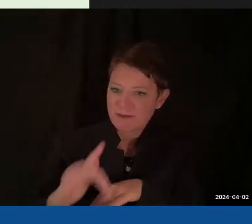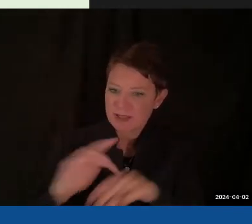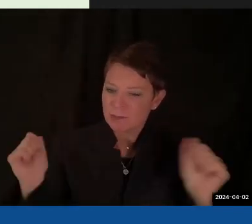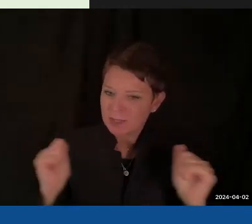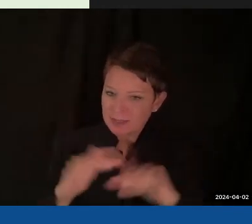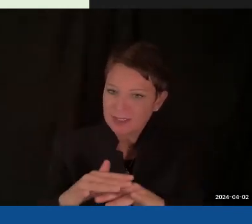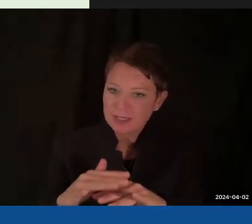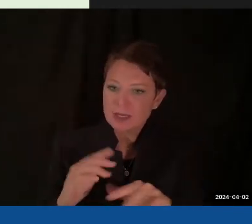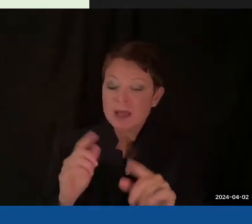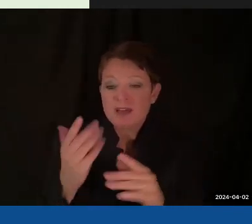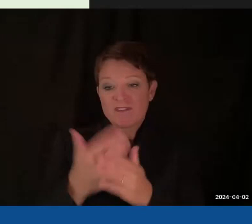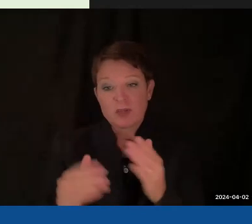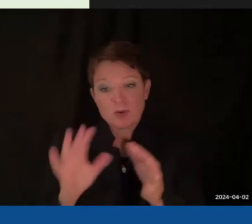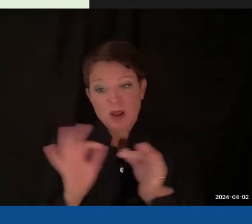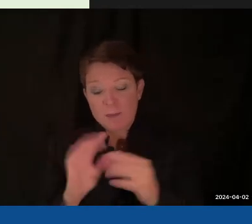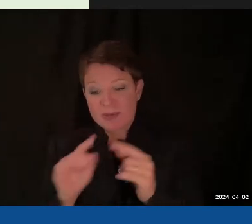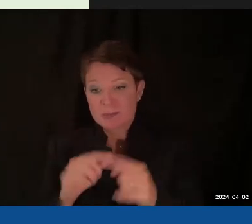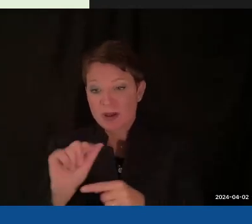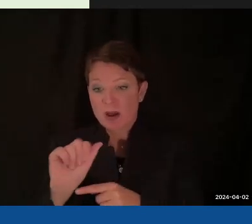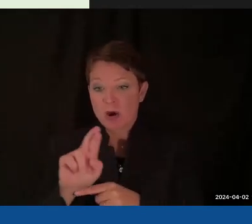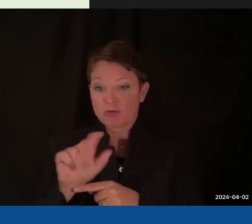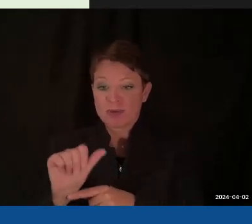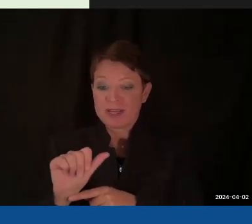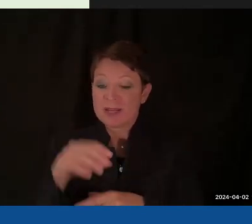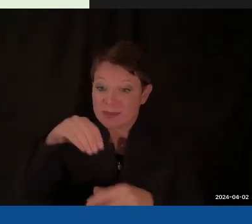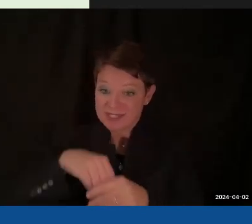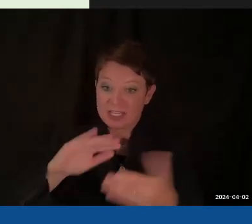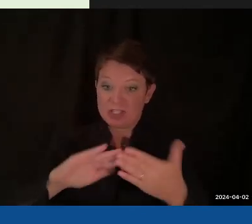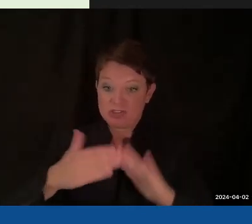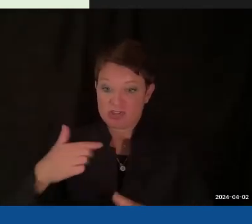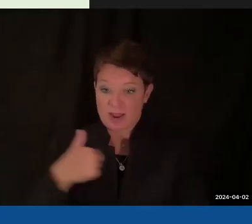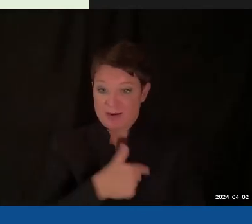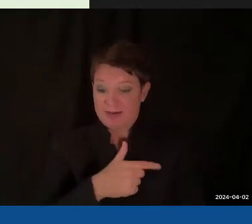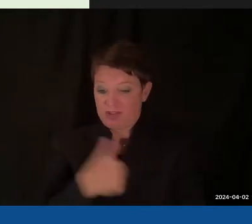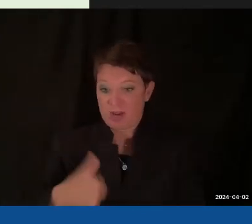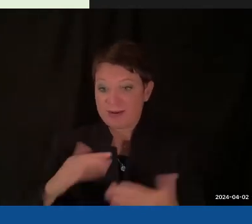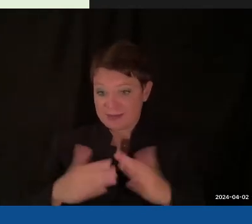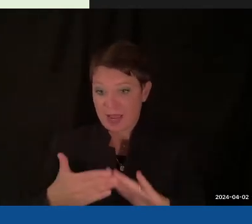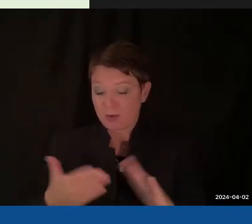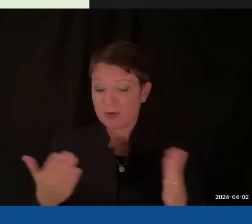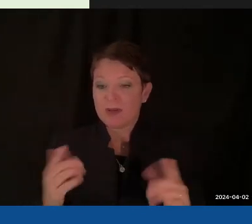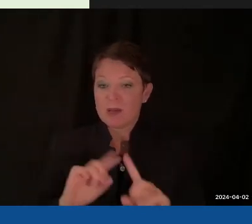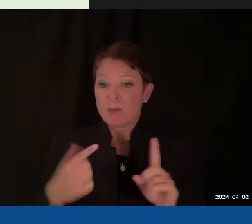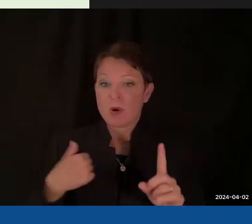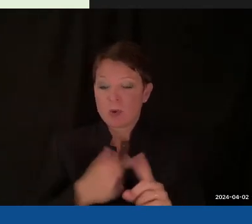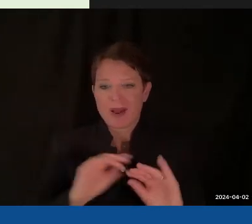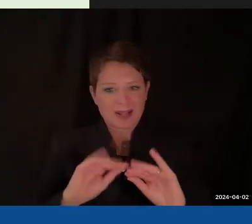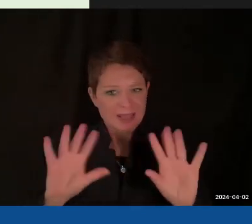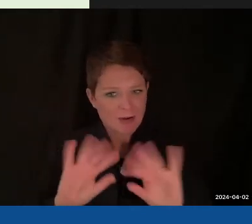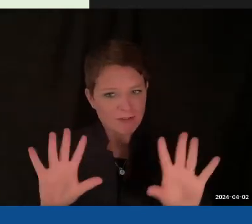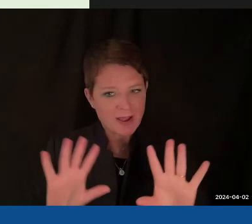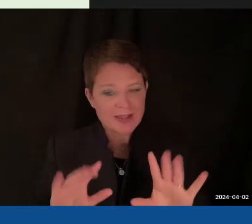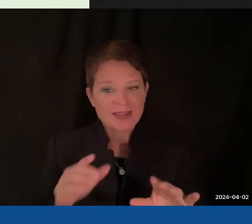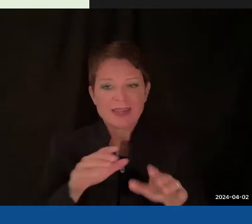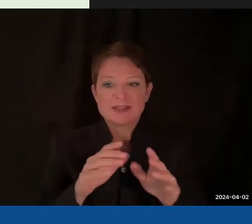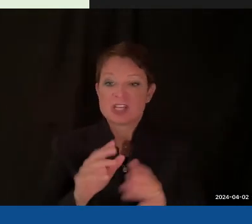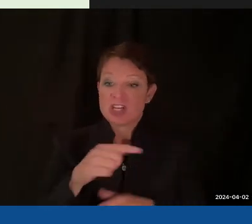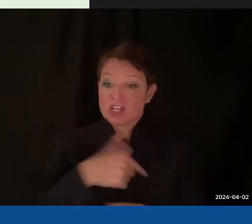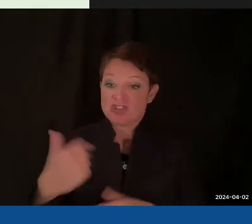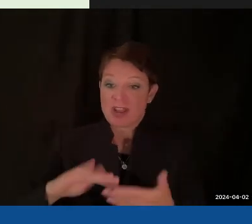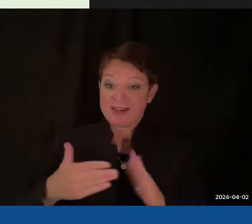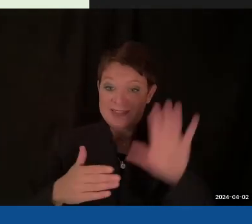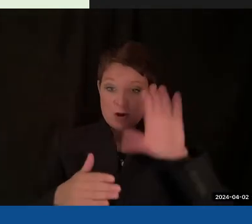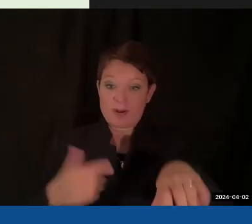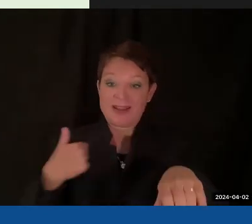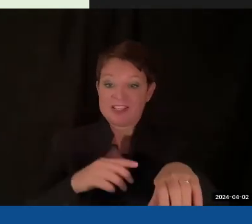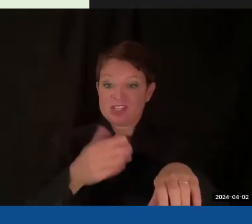there was a couple comments about the arena being in Chinatown. And we want to clarify, the arena is adjacent to